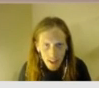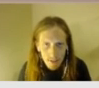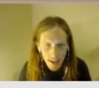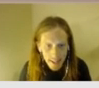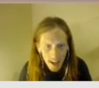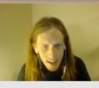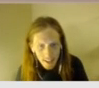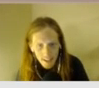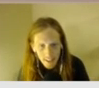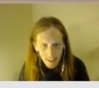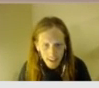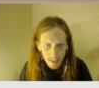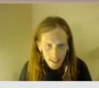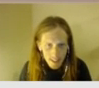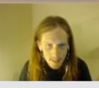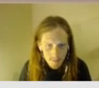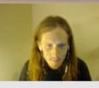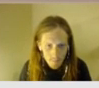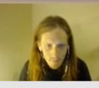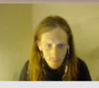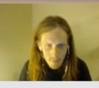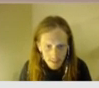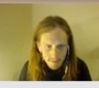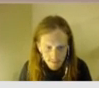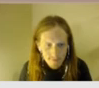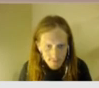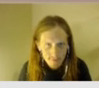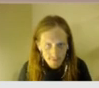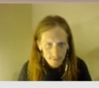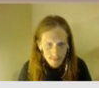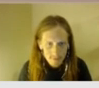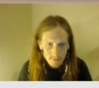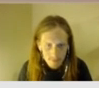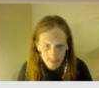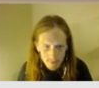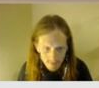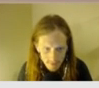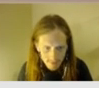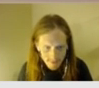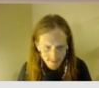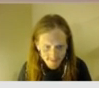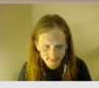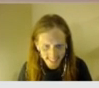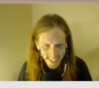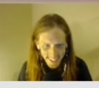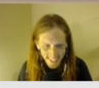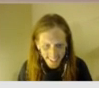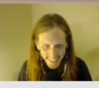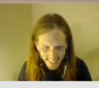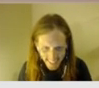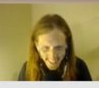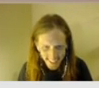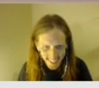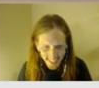he seems like a fine guy. Yeah, he's awesome. His product is amazing. Not as good as this guy named James Red, but maybe Ted will someday